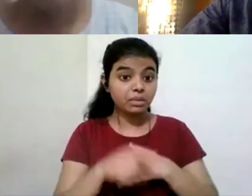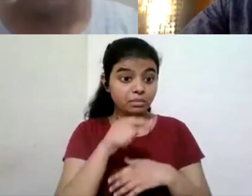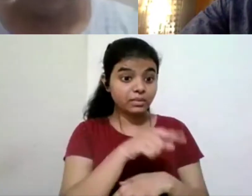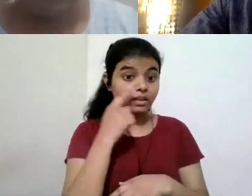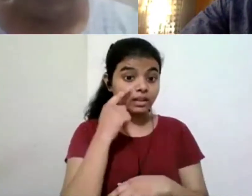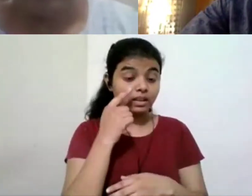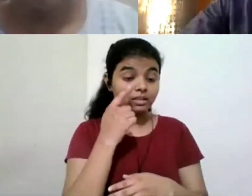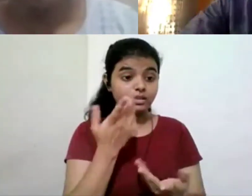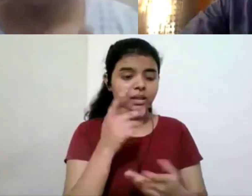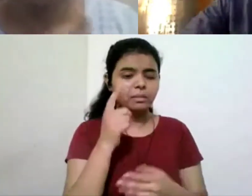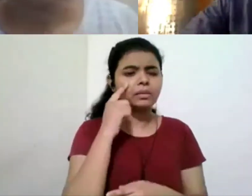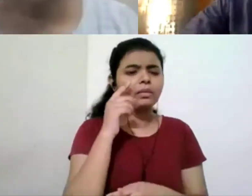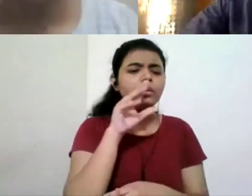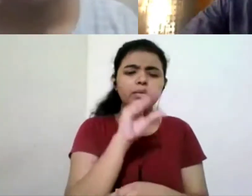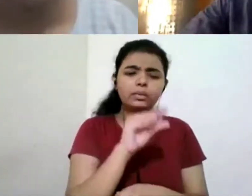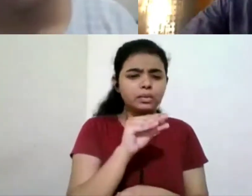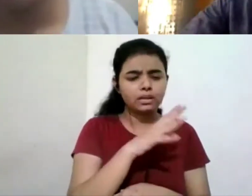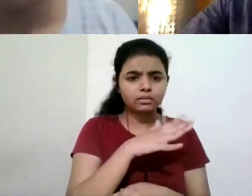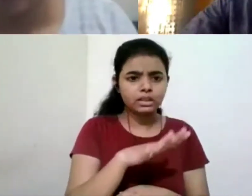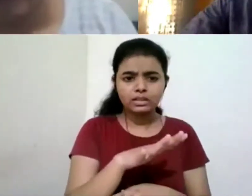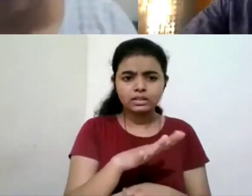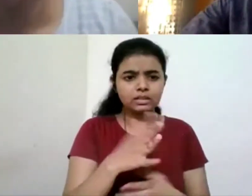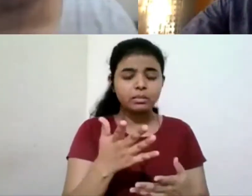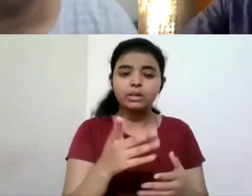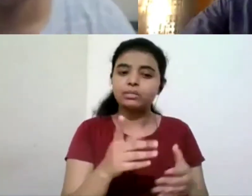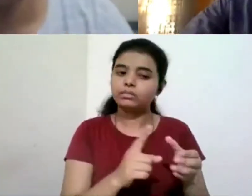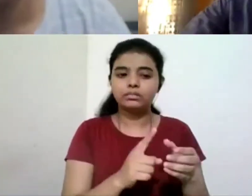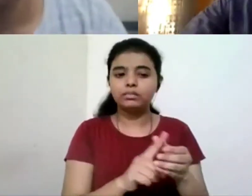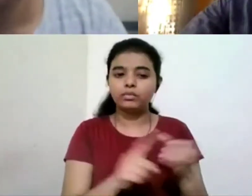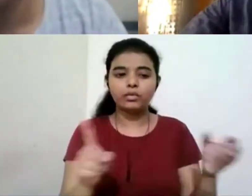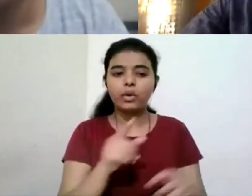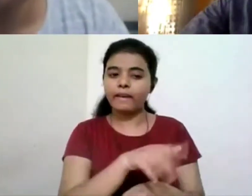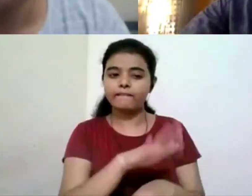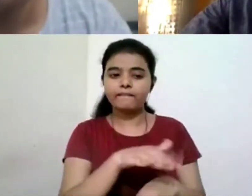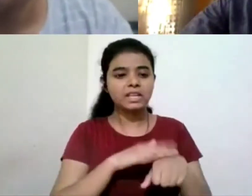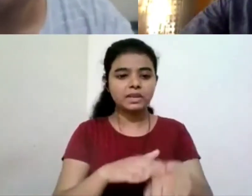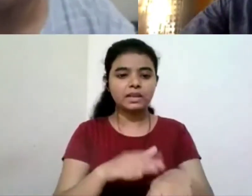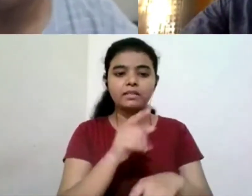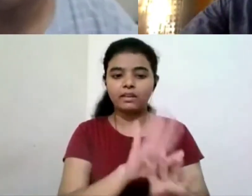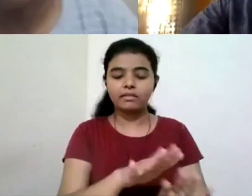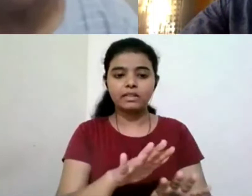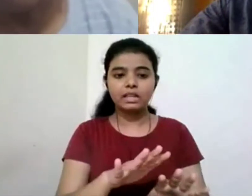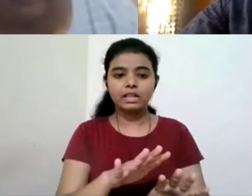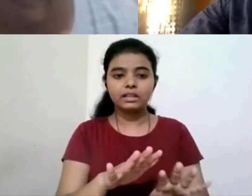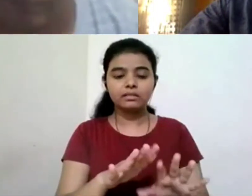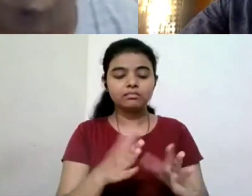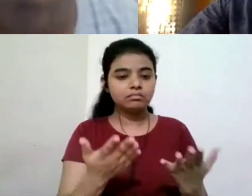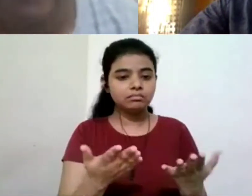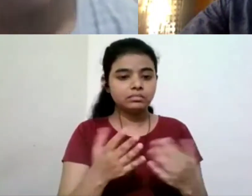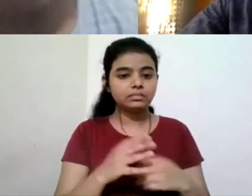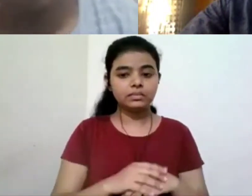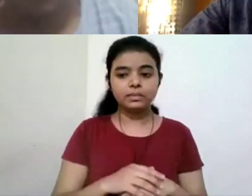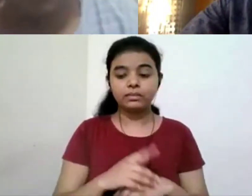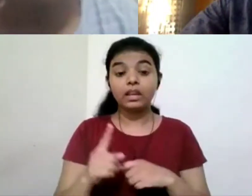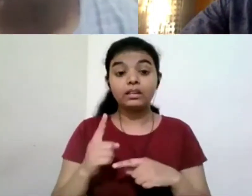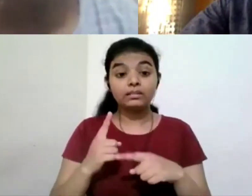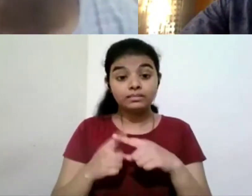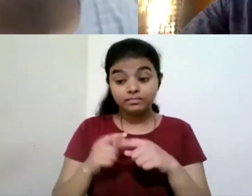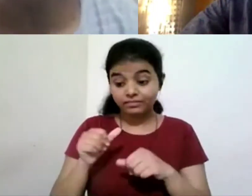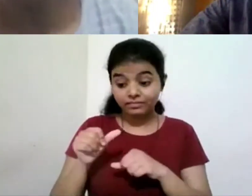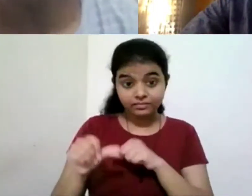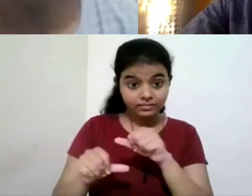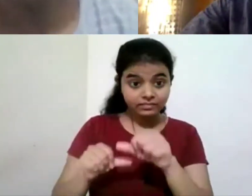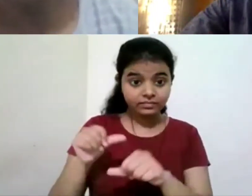maybe in some manner, not very dramatically different from what you are coming up here. The process of having